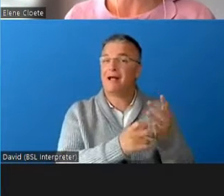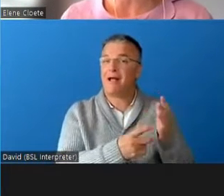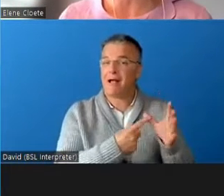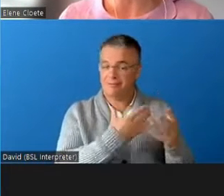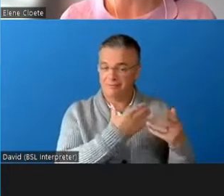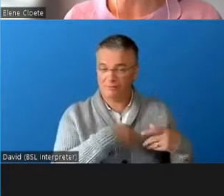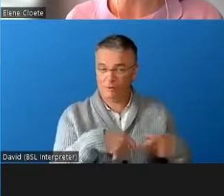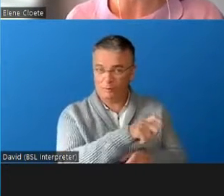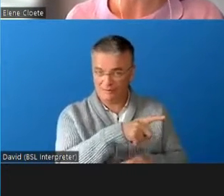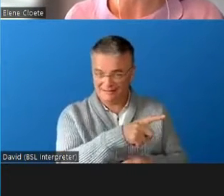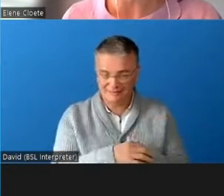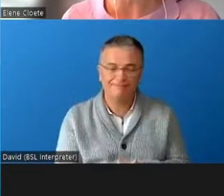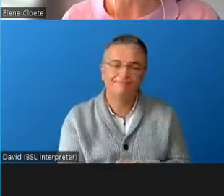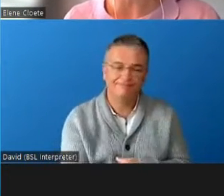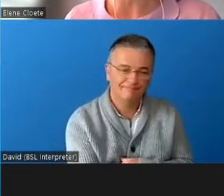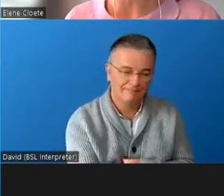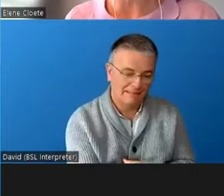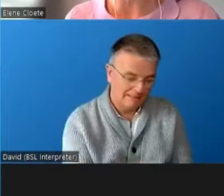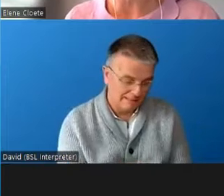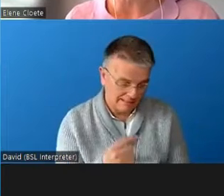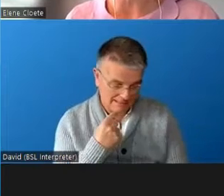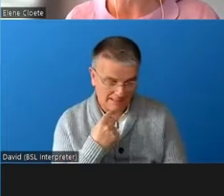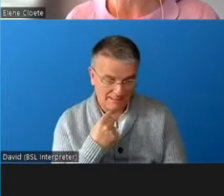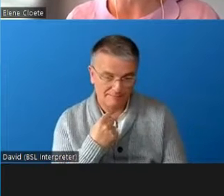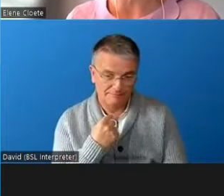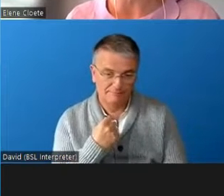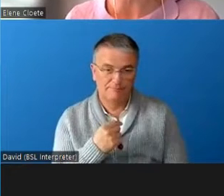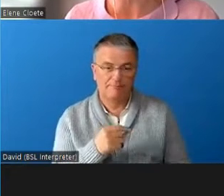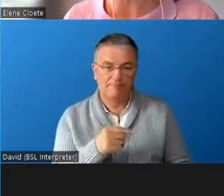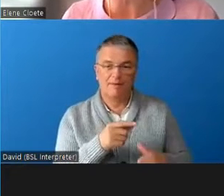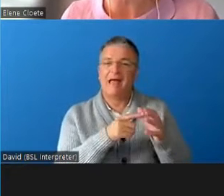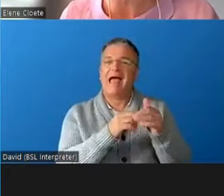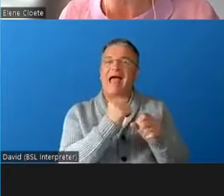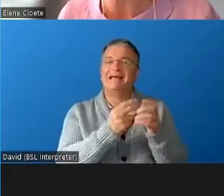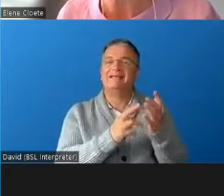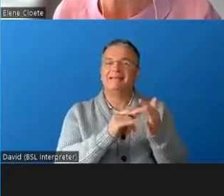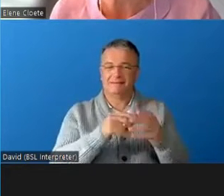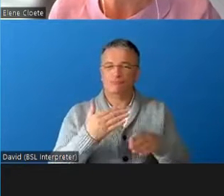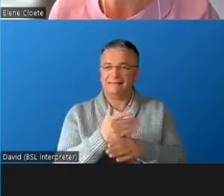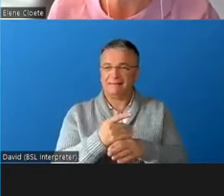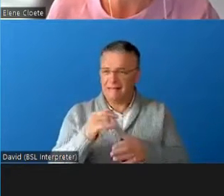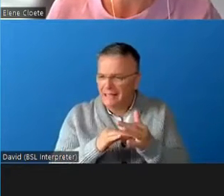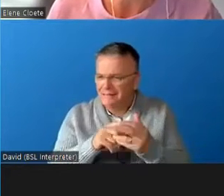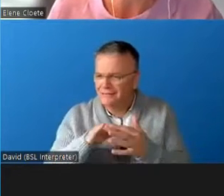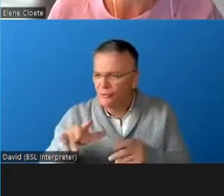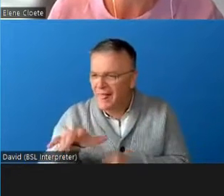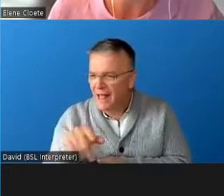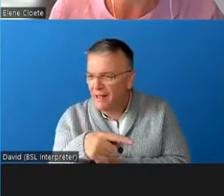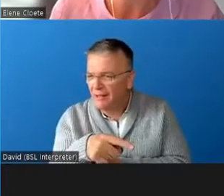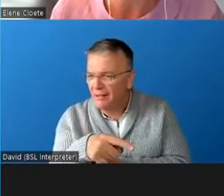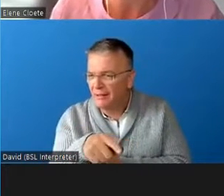And Agnes, as I mentioned earlier, is the practitioner there. Agnes, are you still with us?